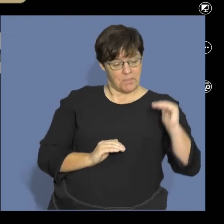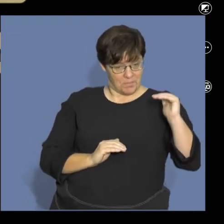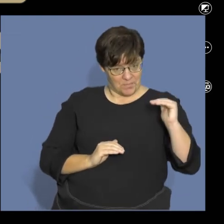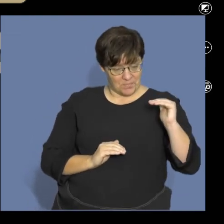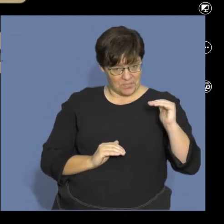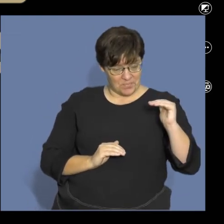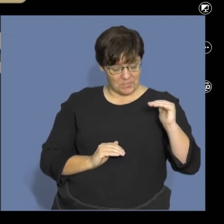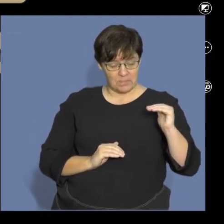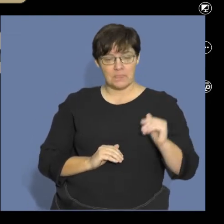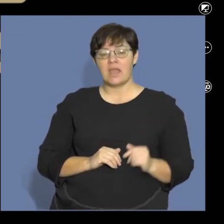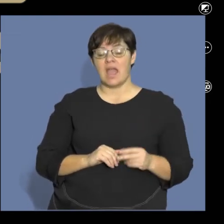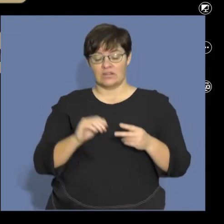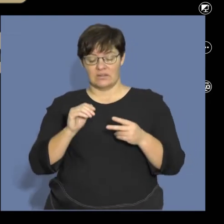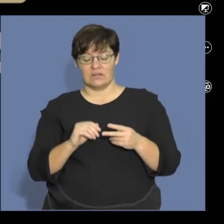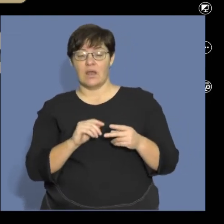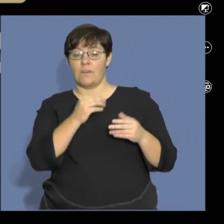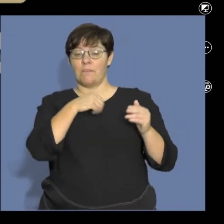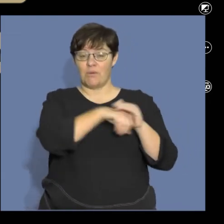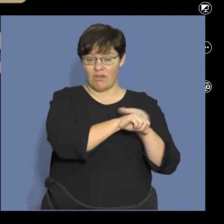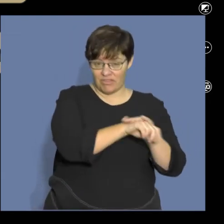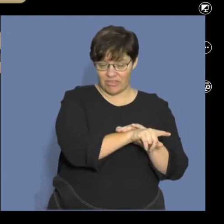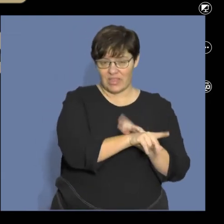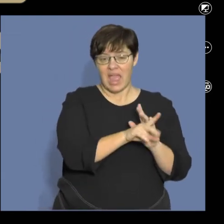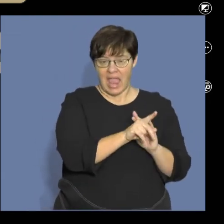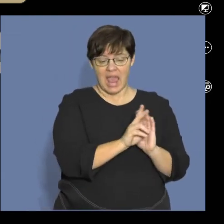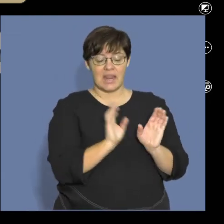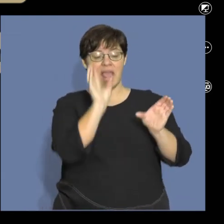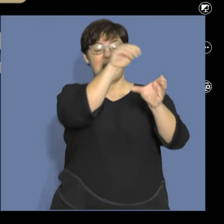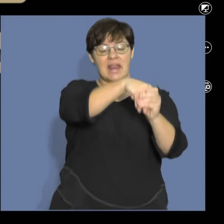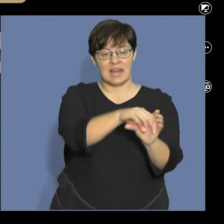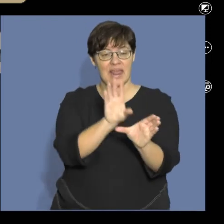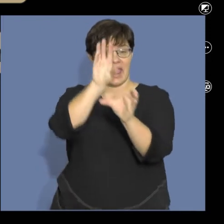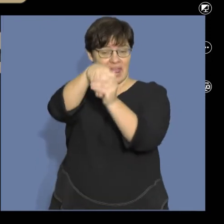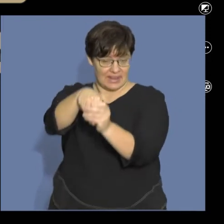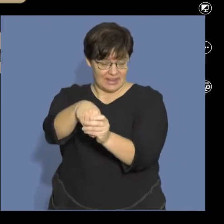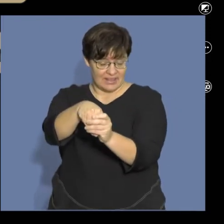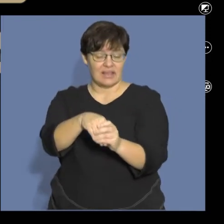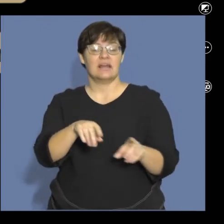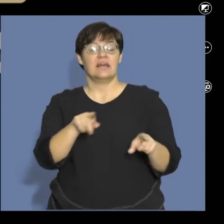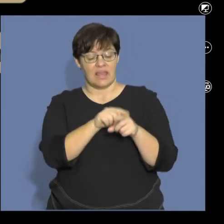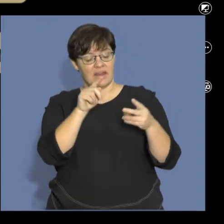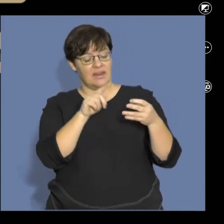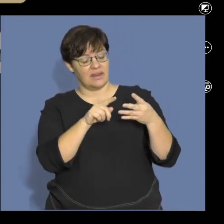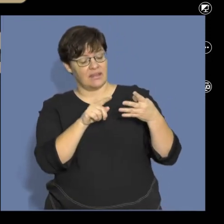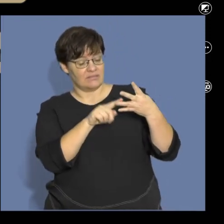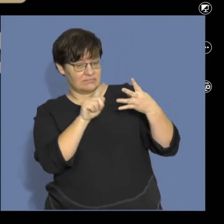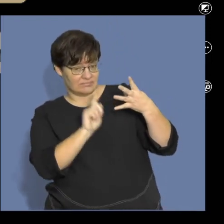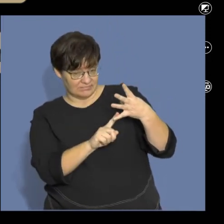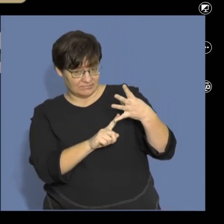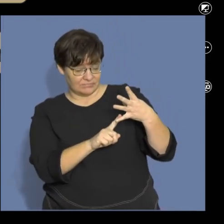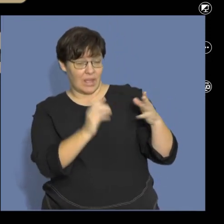population size, birth rate and immigration, and we're going to have two of our